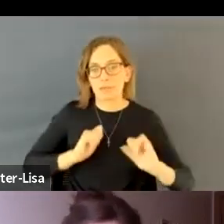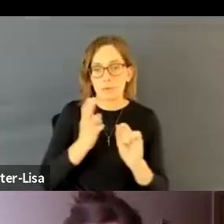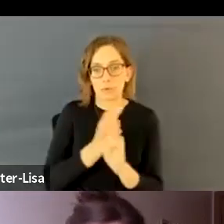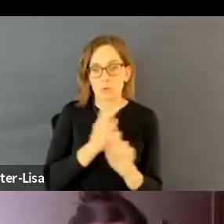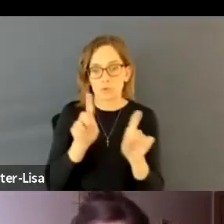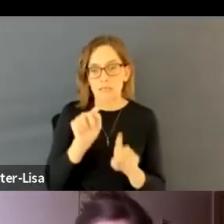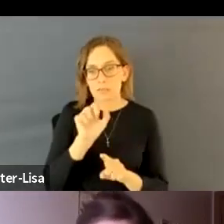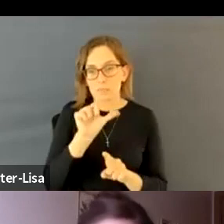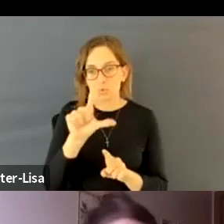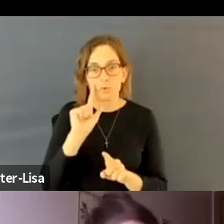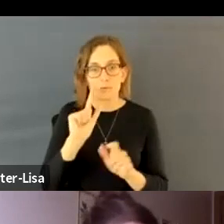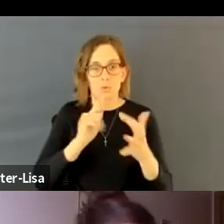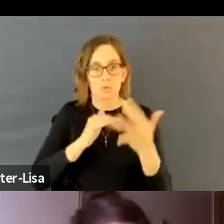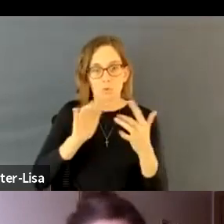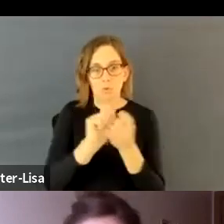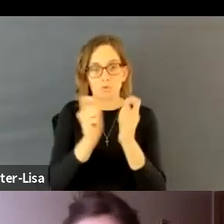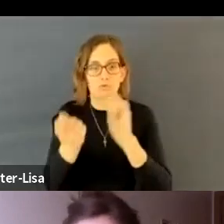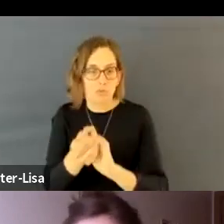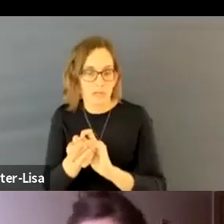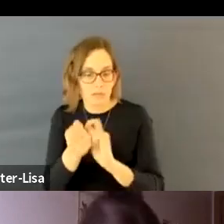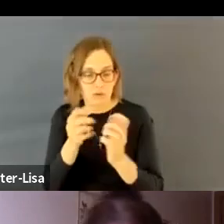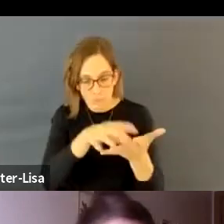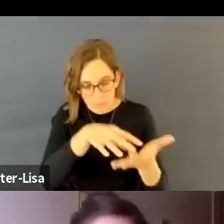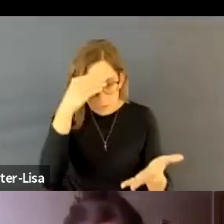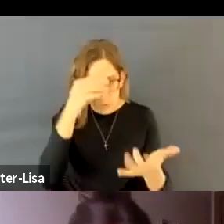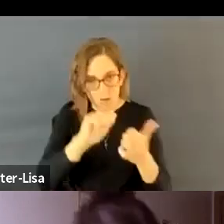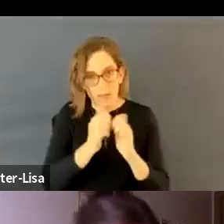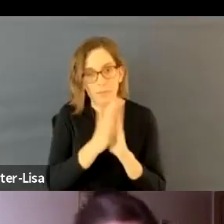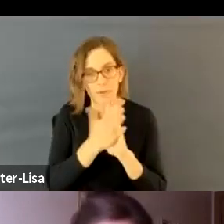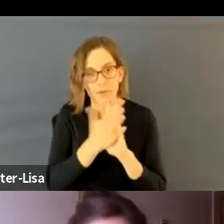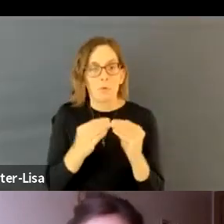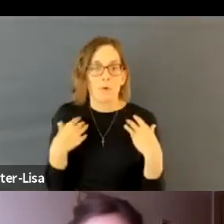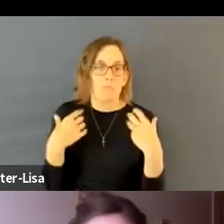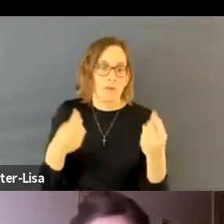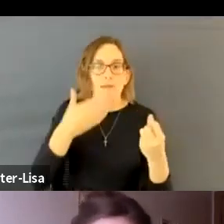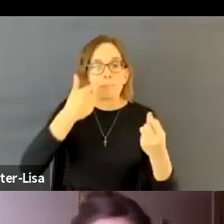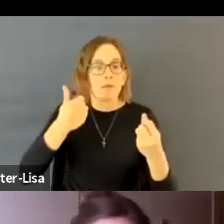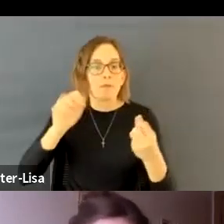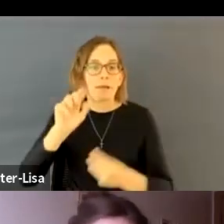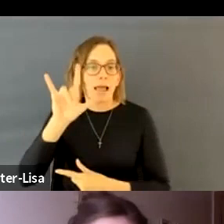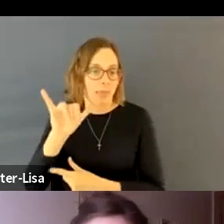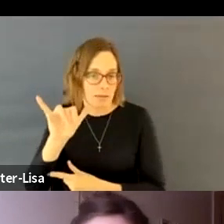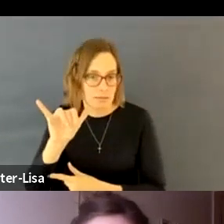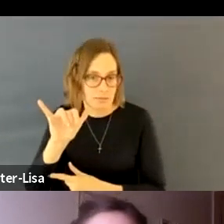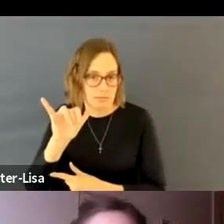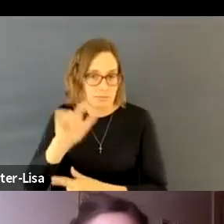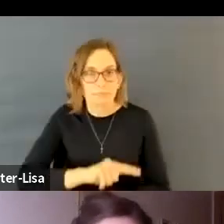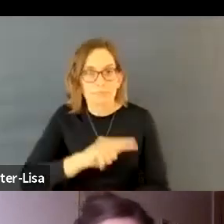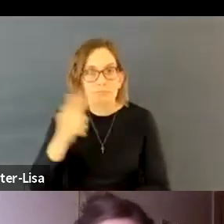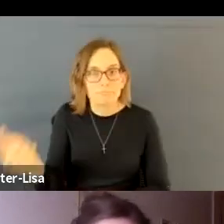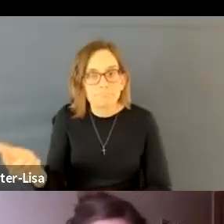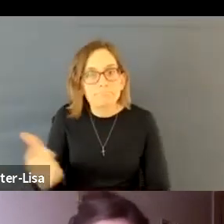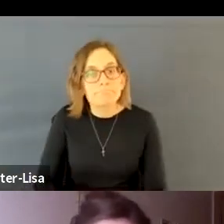social change, and I wanted to learn how to be a braver, better ally. And I'm going to pass it on to Si Chao.